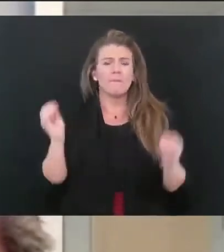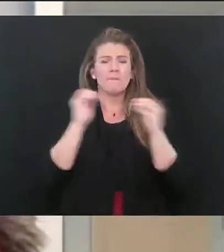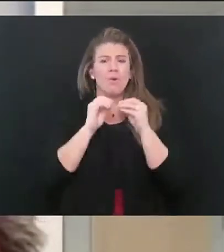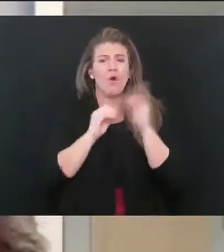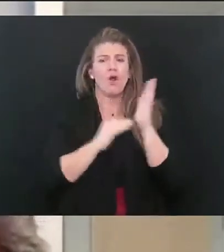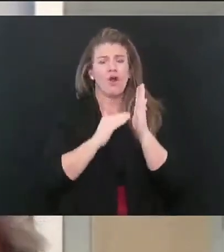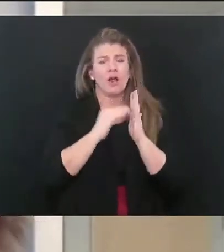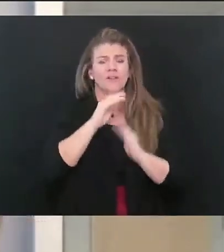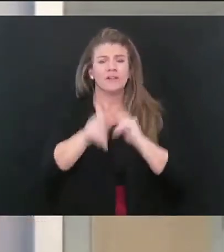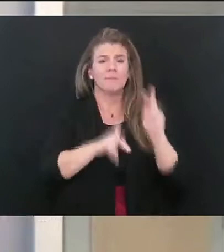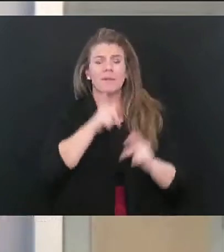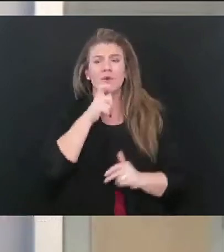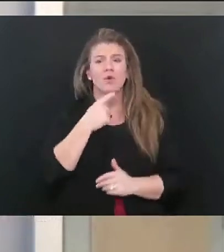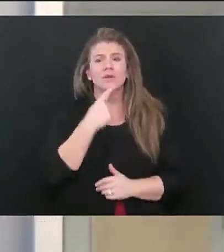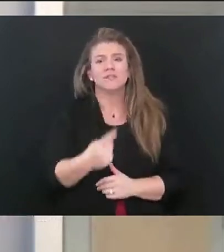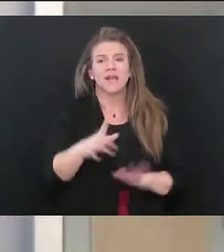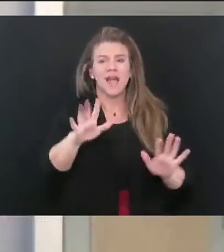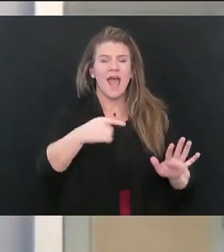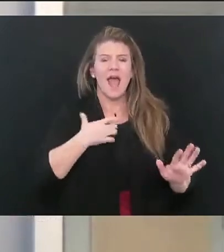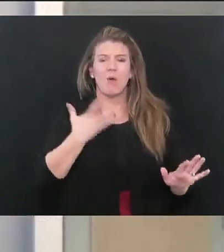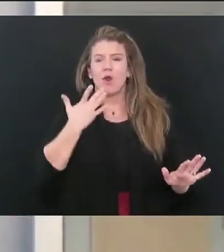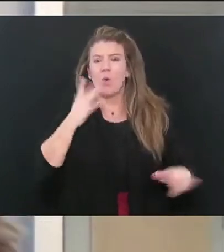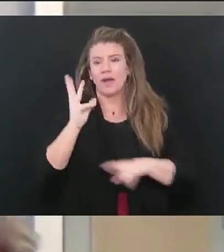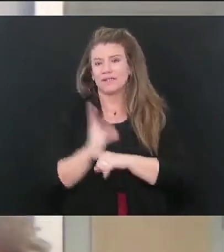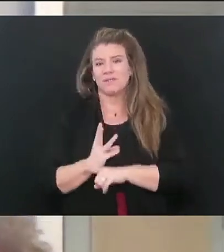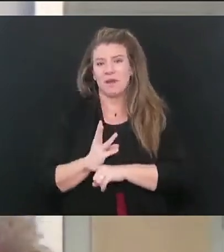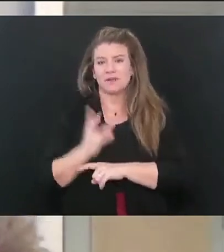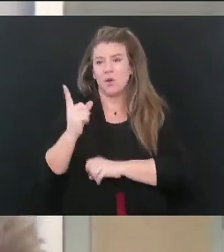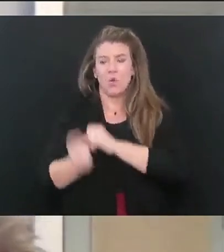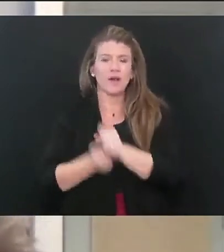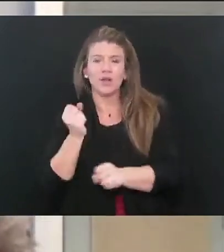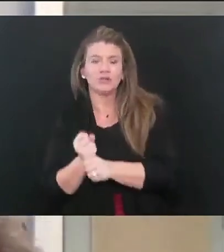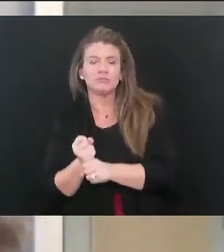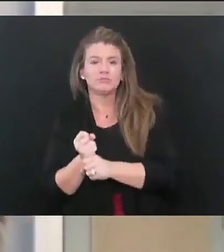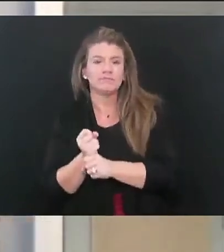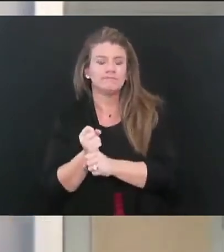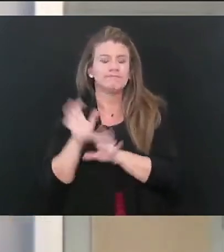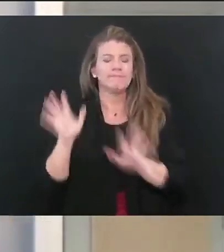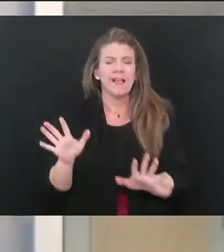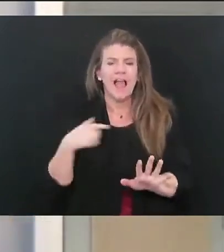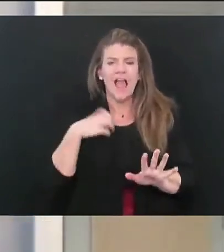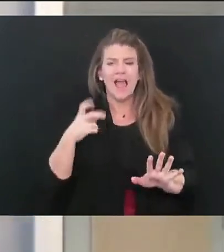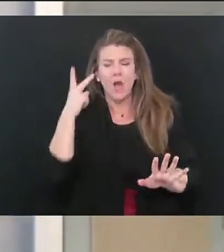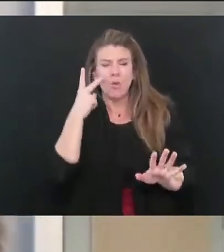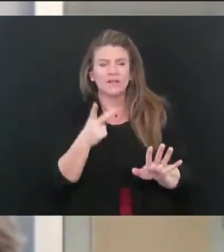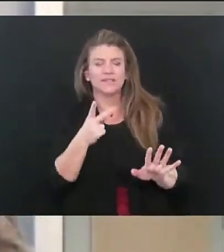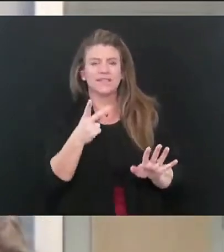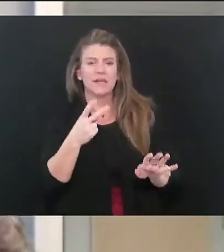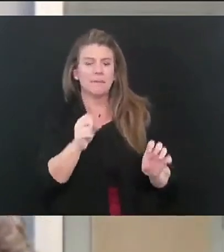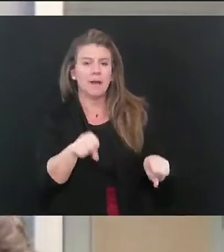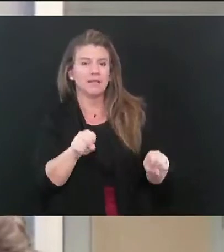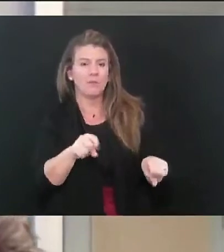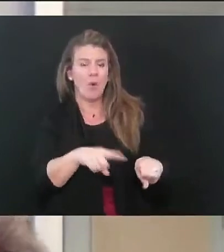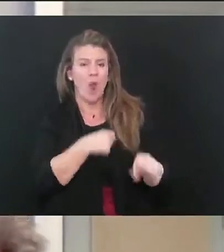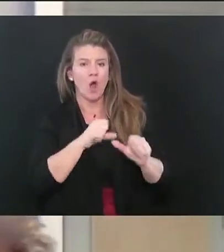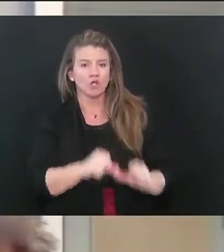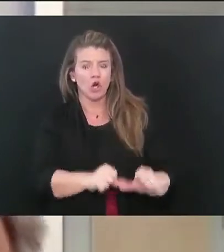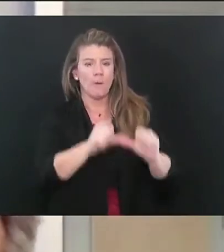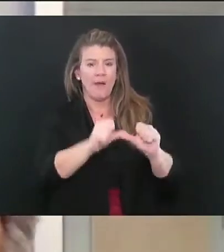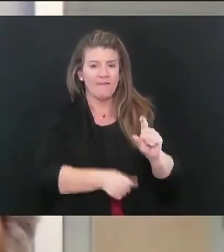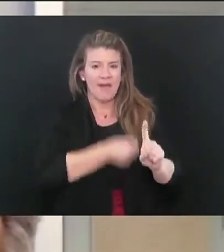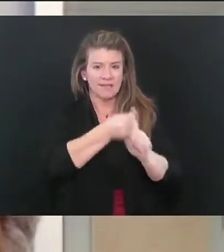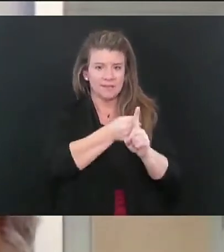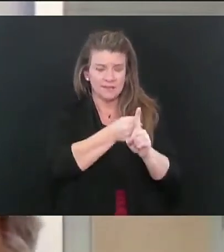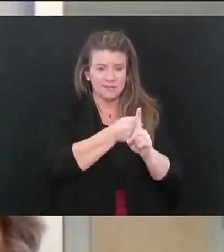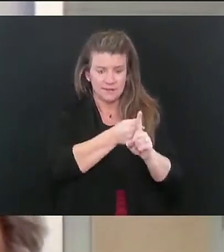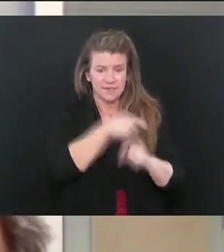who are saying, I'm going to wait 6 months or a year or so just to kind of see what the possible long-term effects